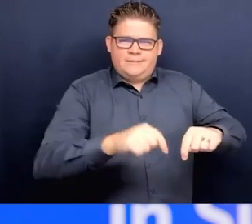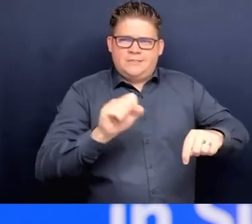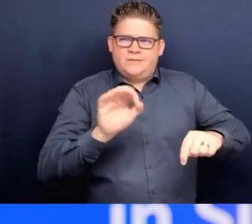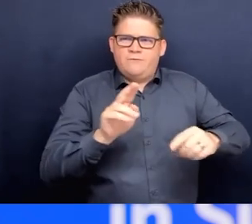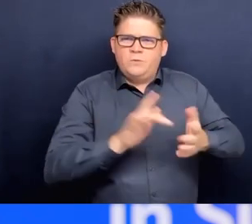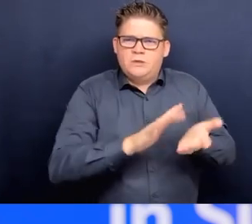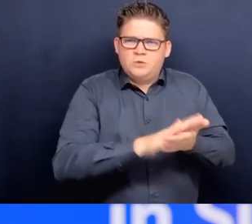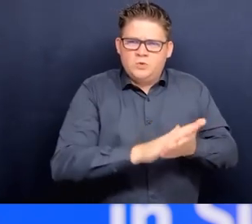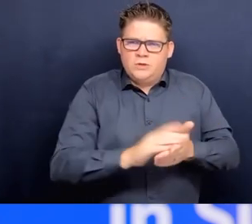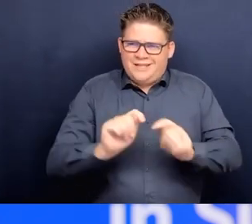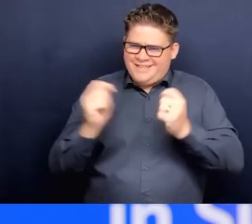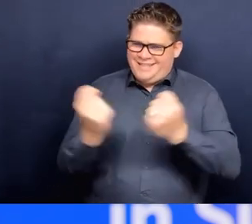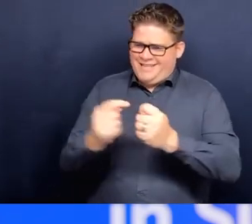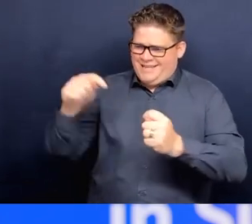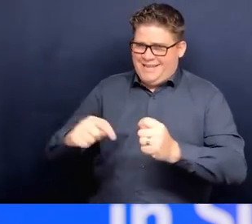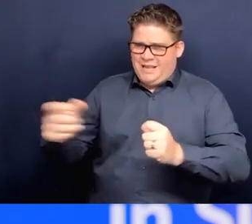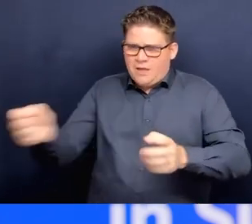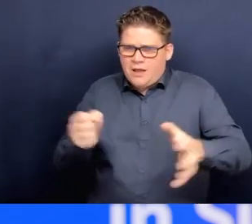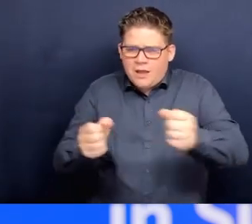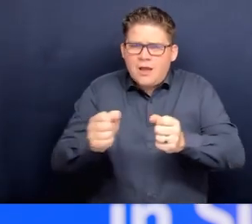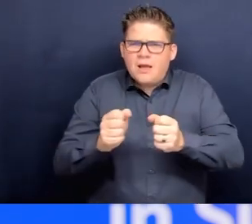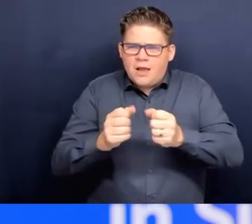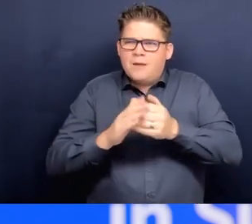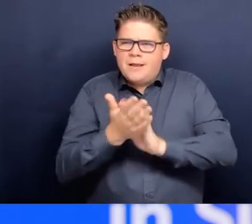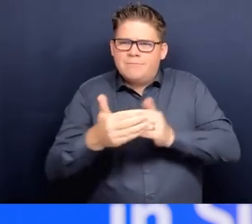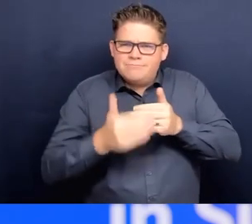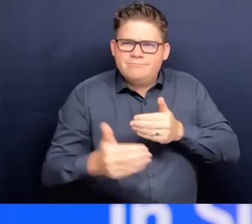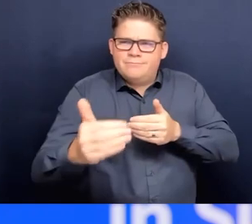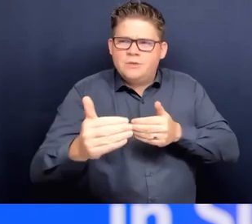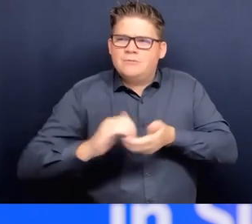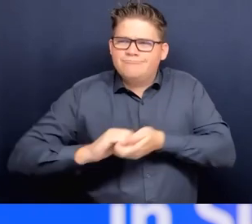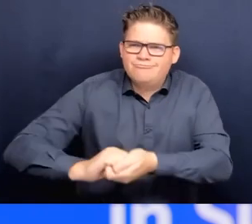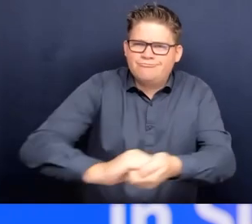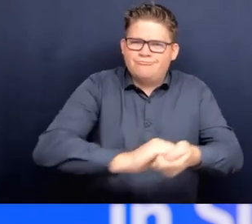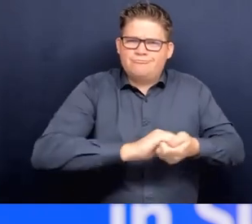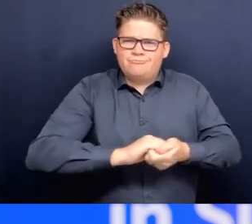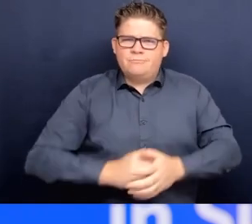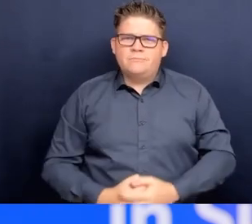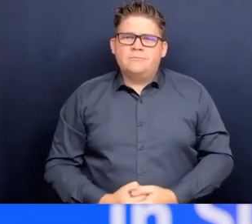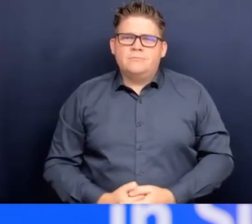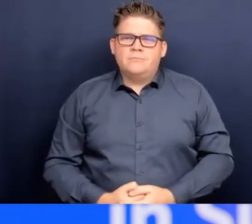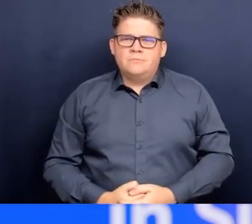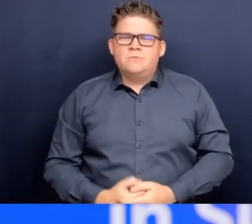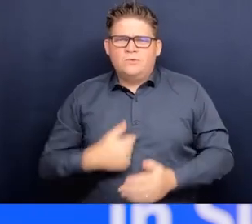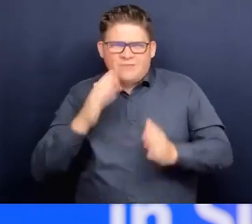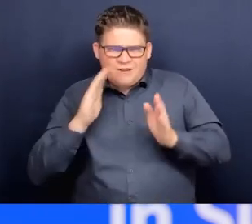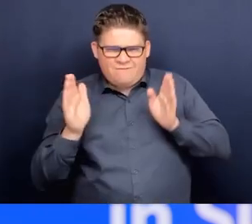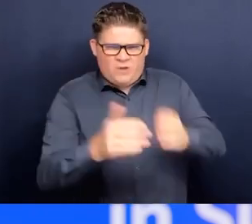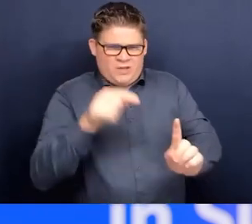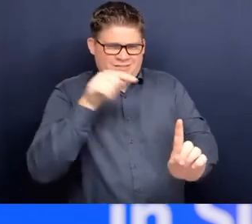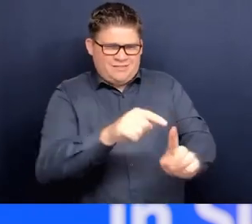strategic leadership in planning of this new medical school. It takes a team to get here, and we're all here working